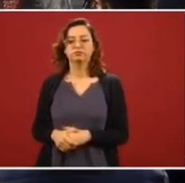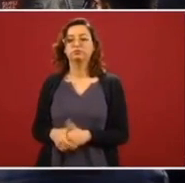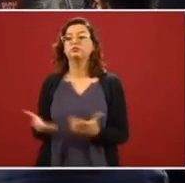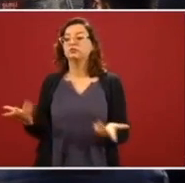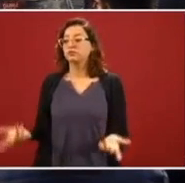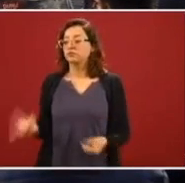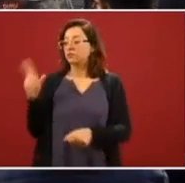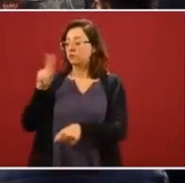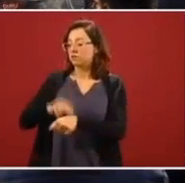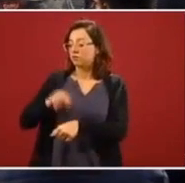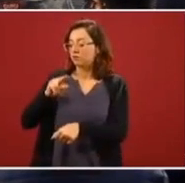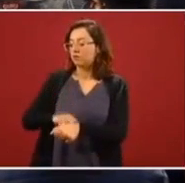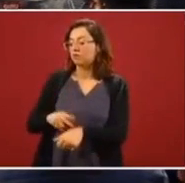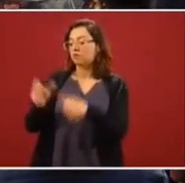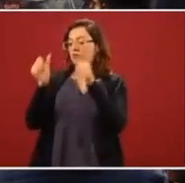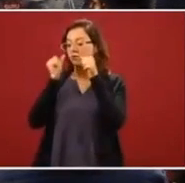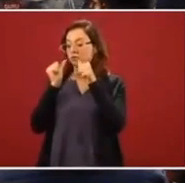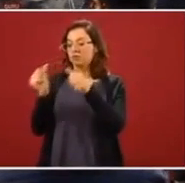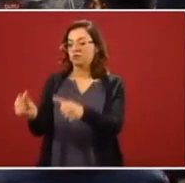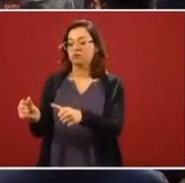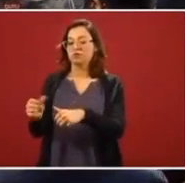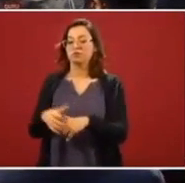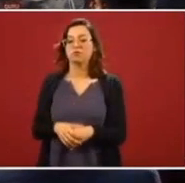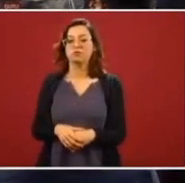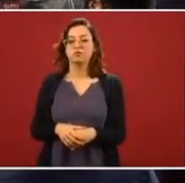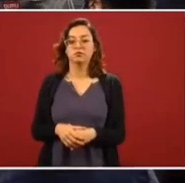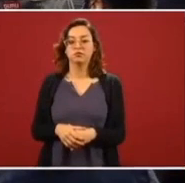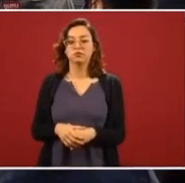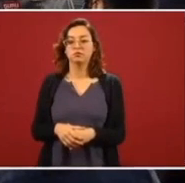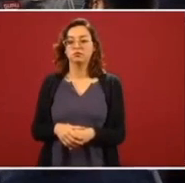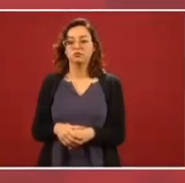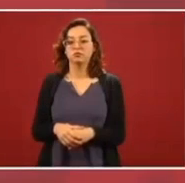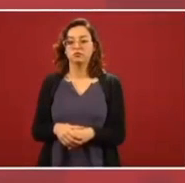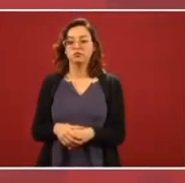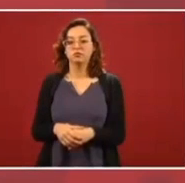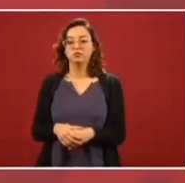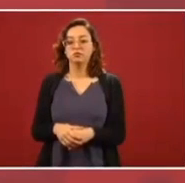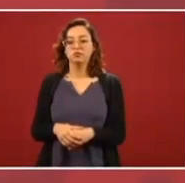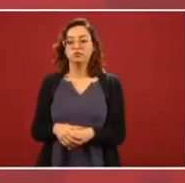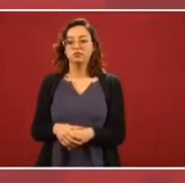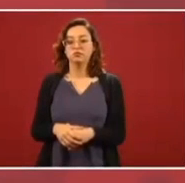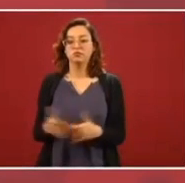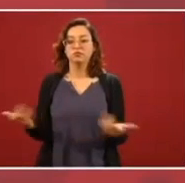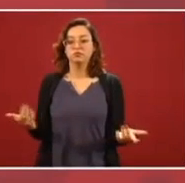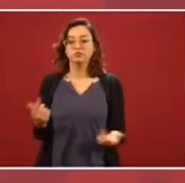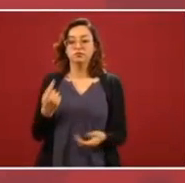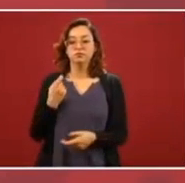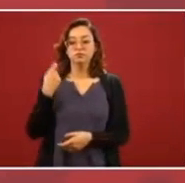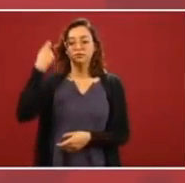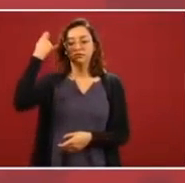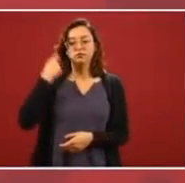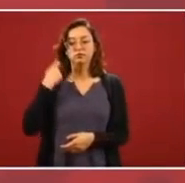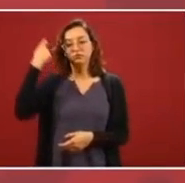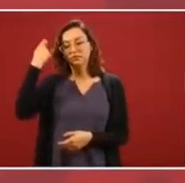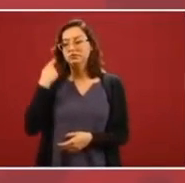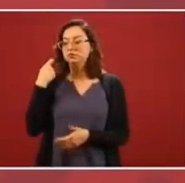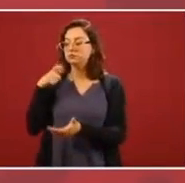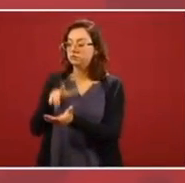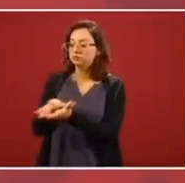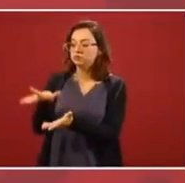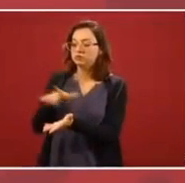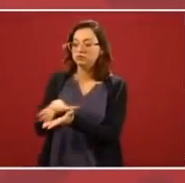atención médica, and medical attention, el dar esta pensión and giving this es